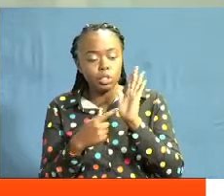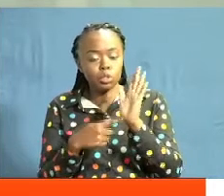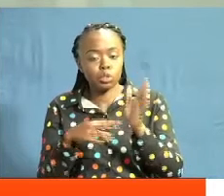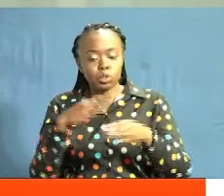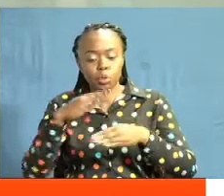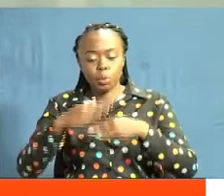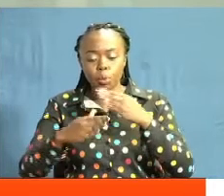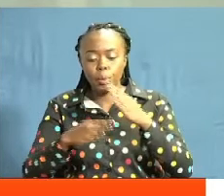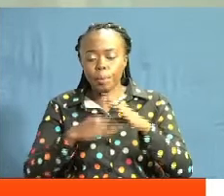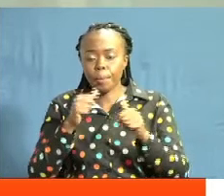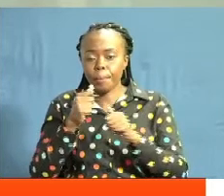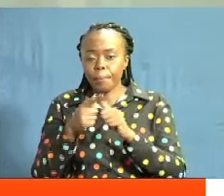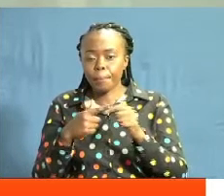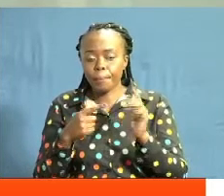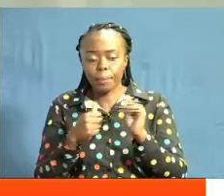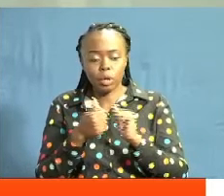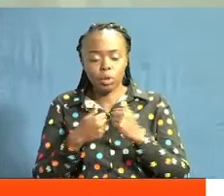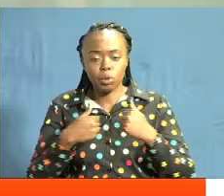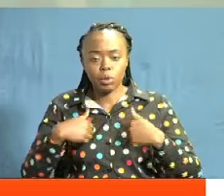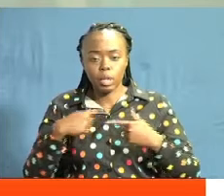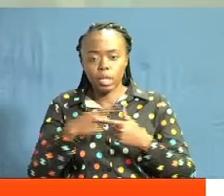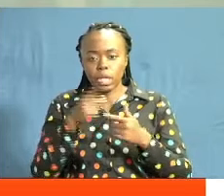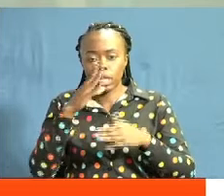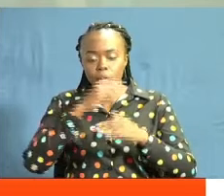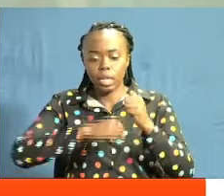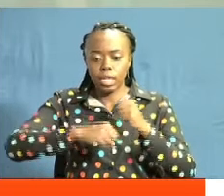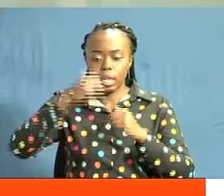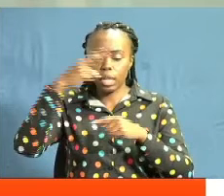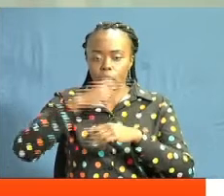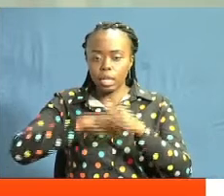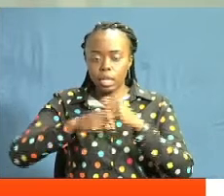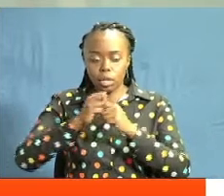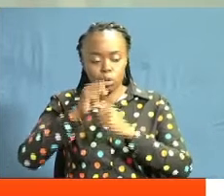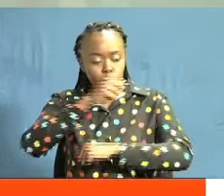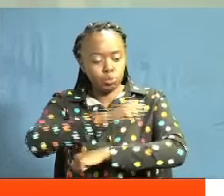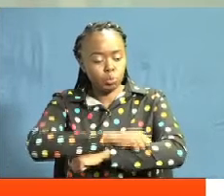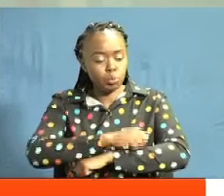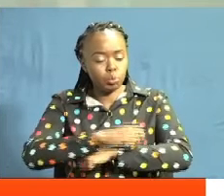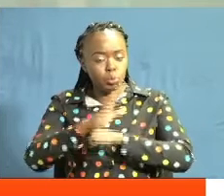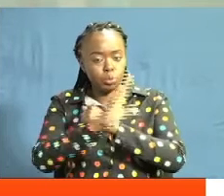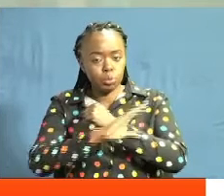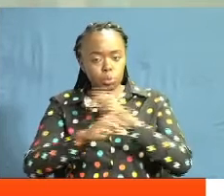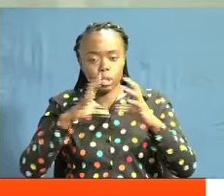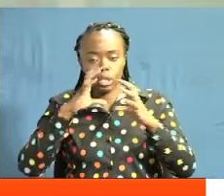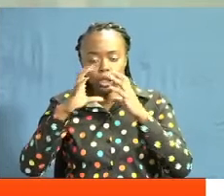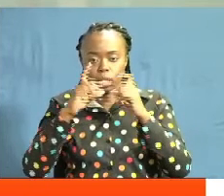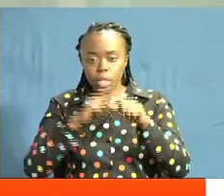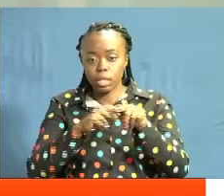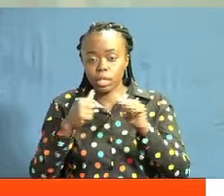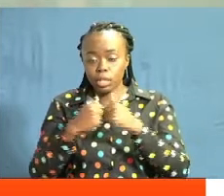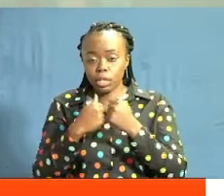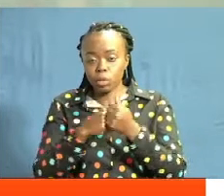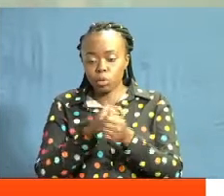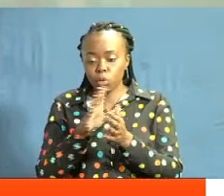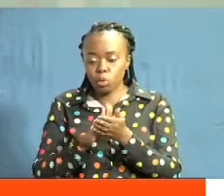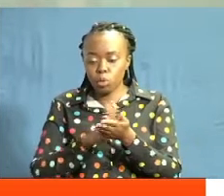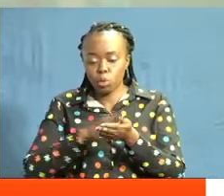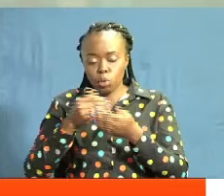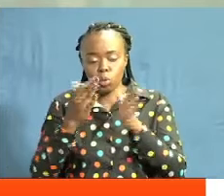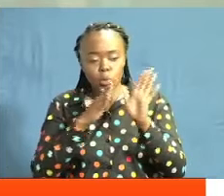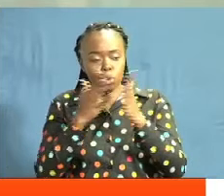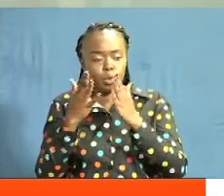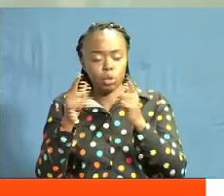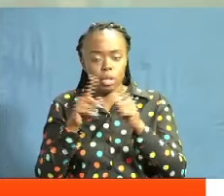were underway to establish junior secondary schools across the country. Maguha was speaking during the groundbreaking ceremony